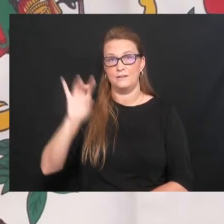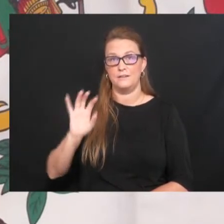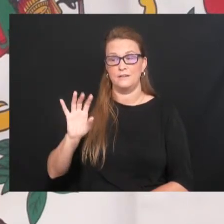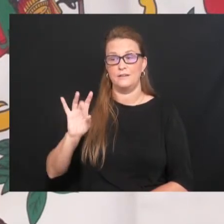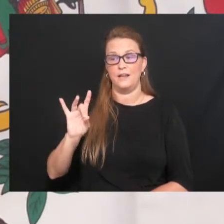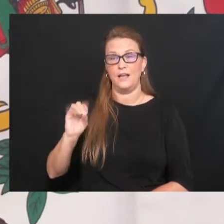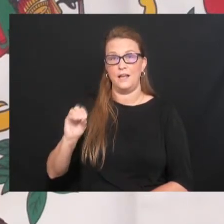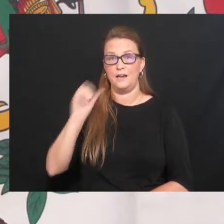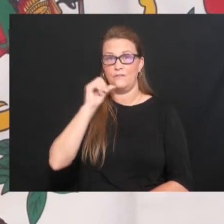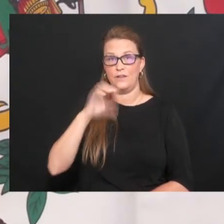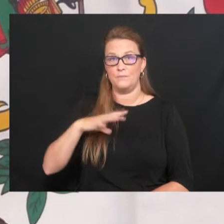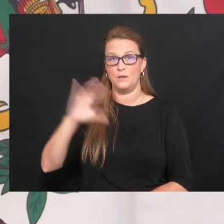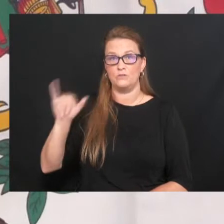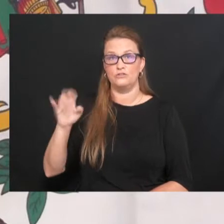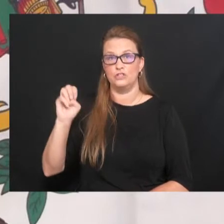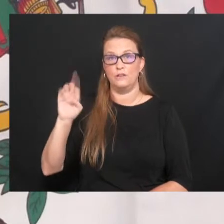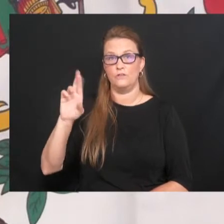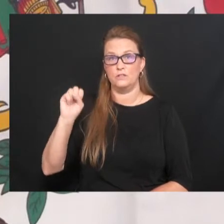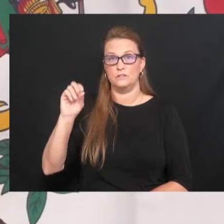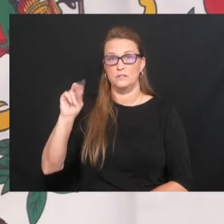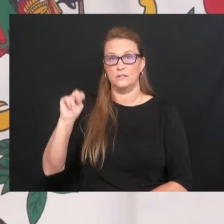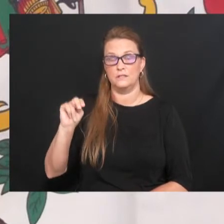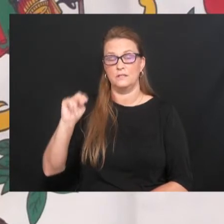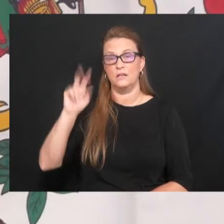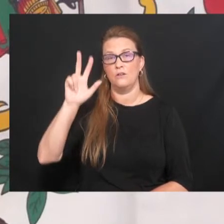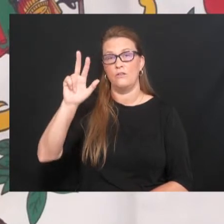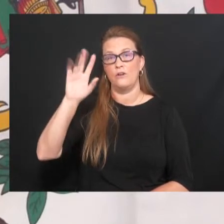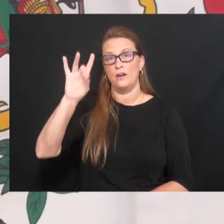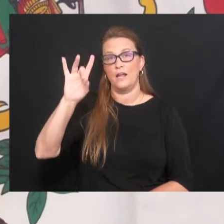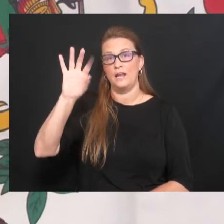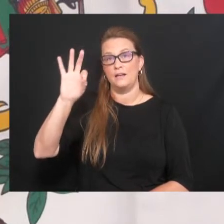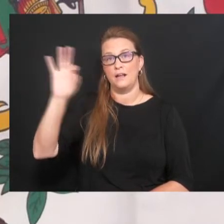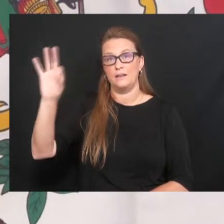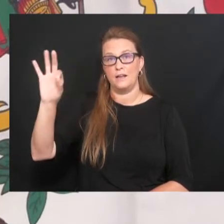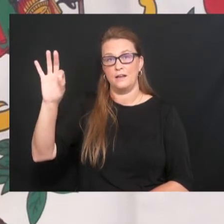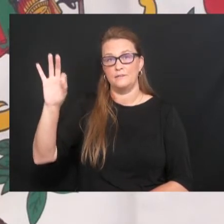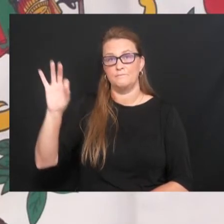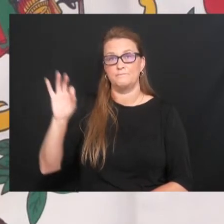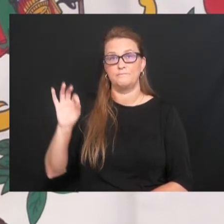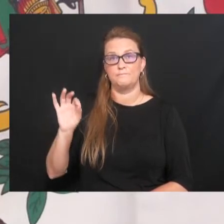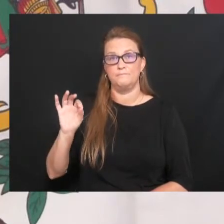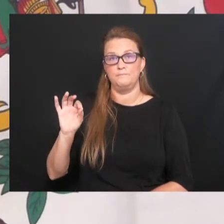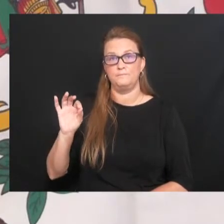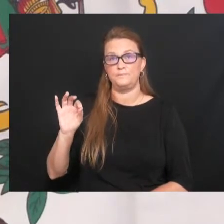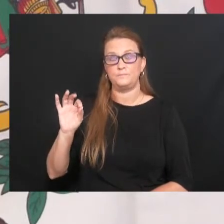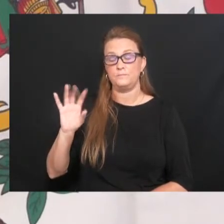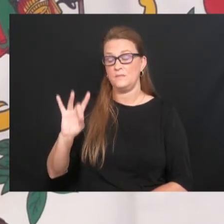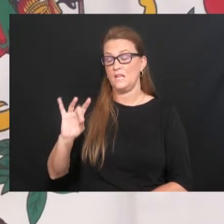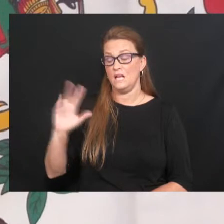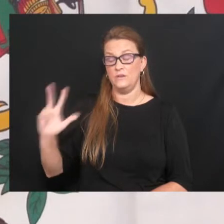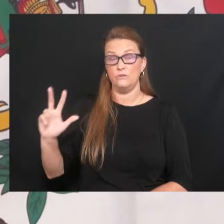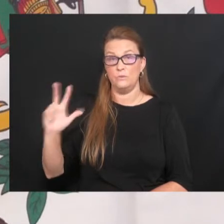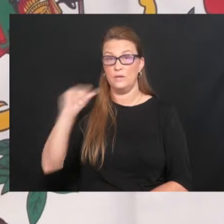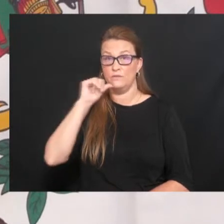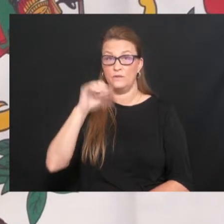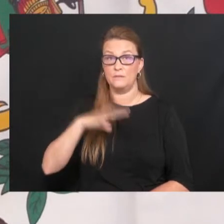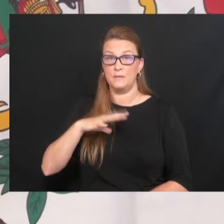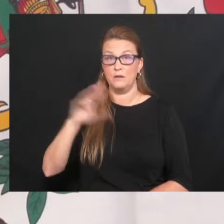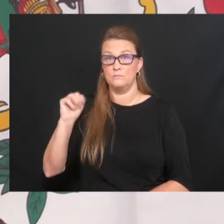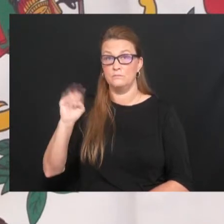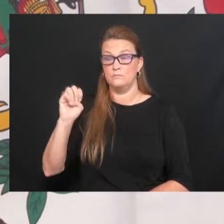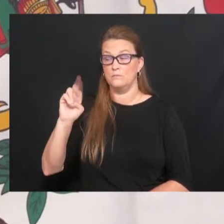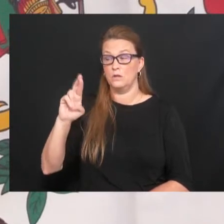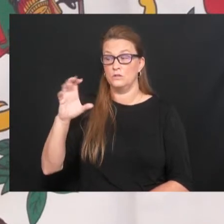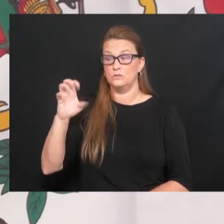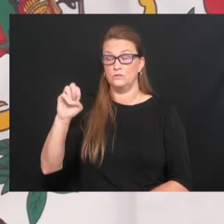80-year-old female from Jefferson County. The 3,899th death, an 83-year-old female from Mercer